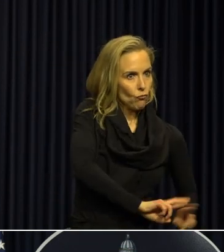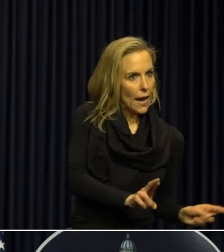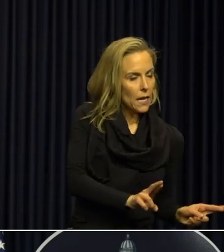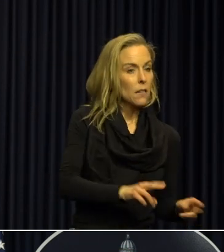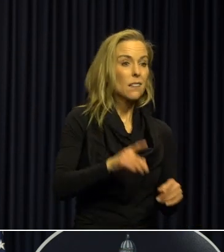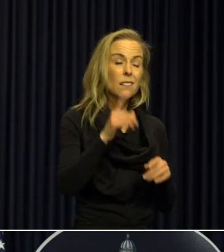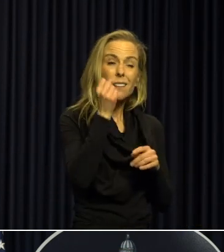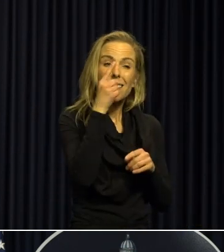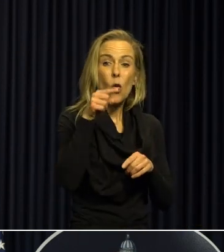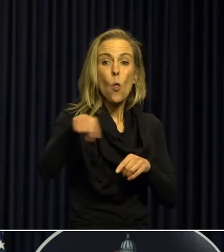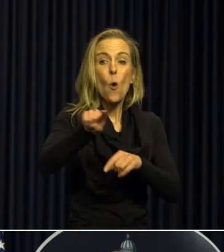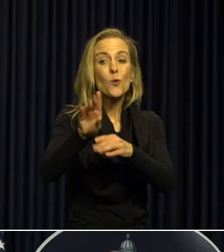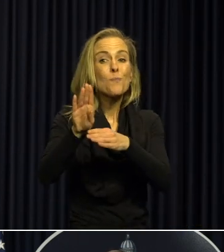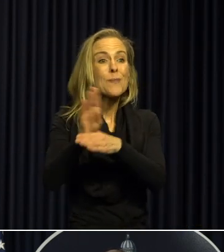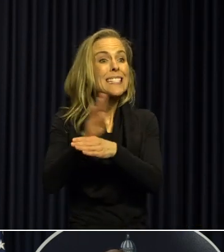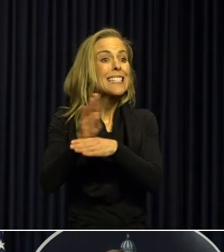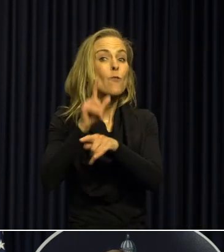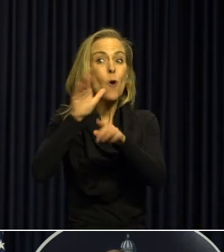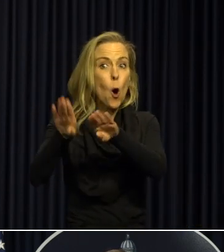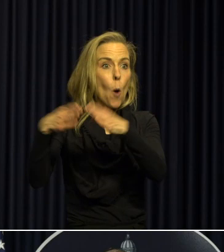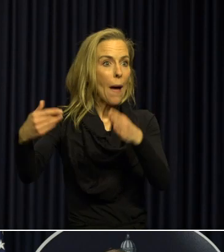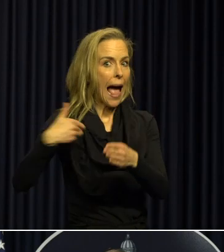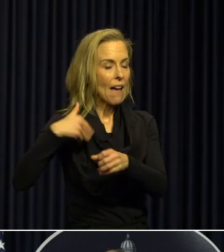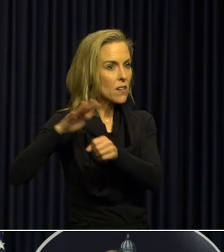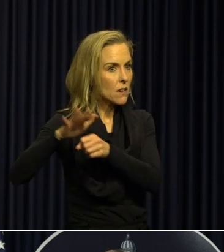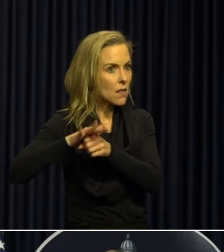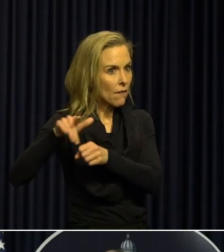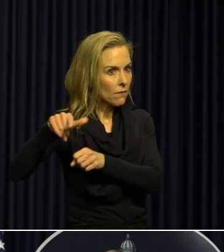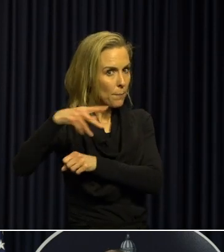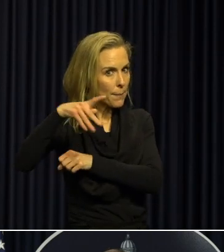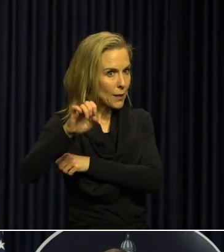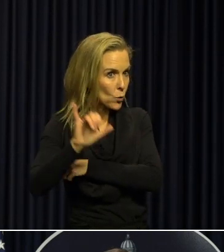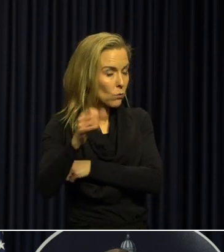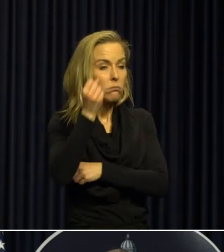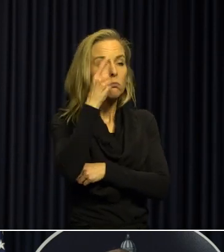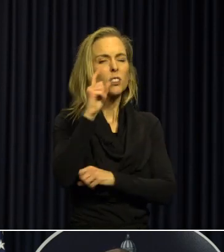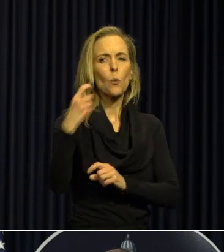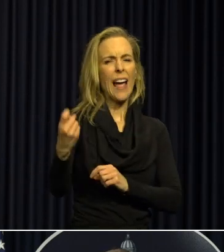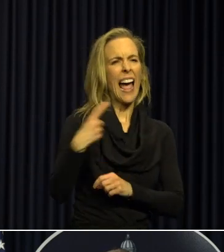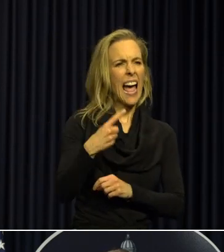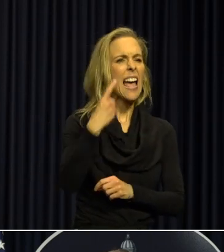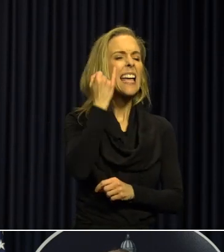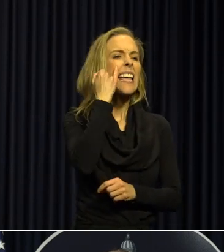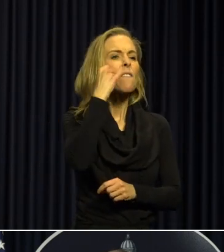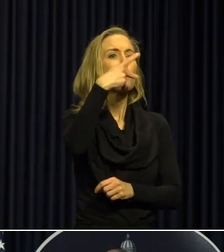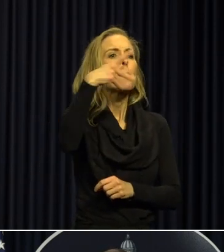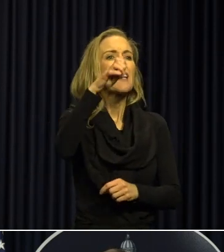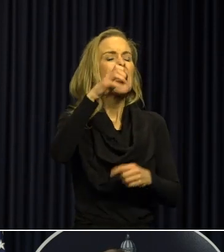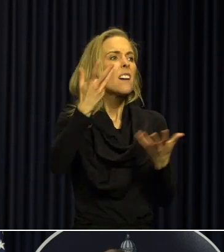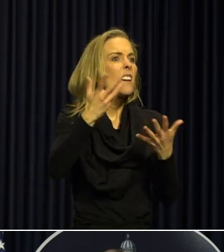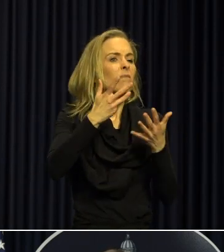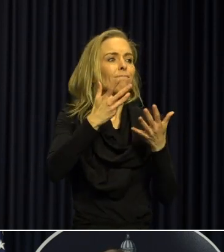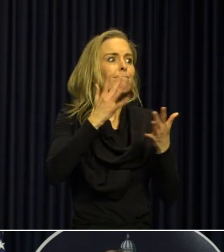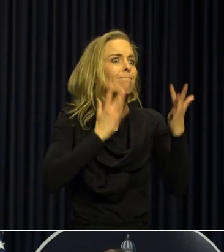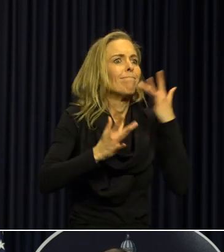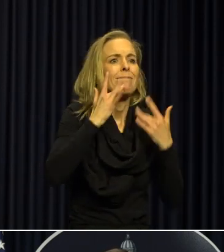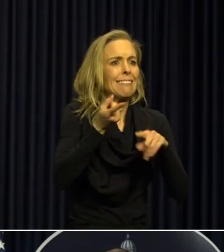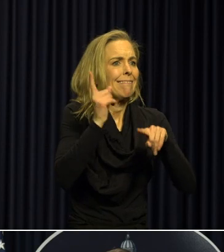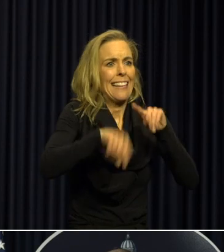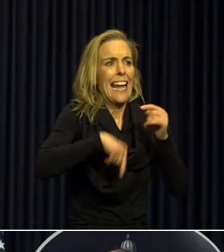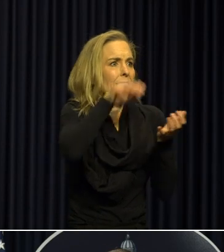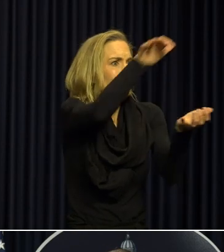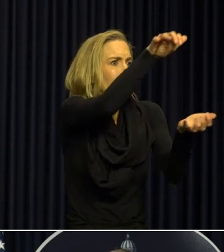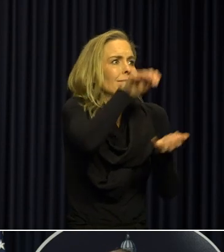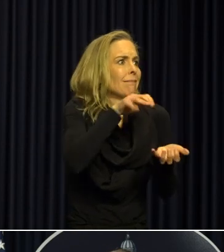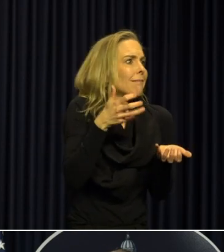So I saw a question the other day that said something like, if PPE is hard to get and I can't get it, can I still open